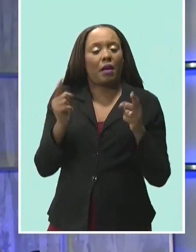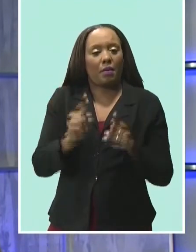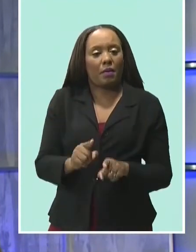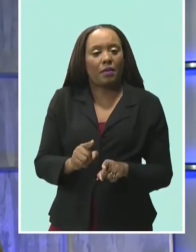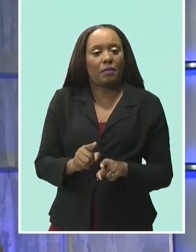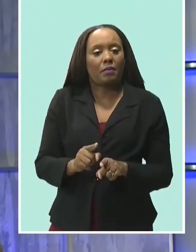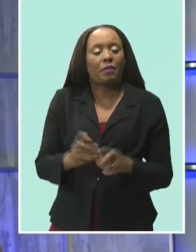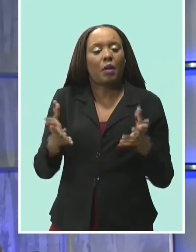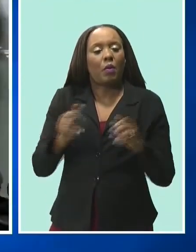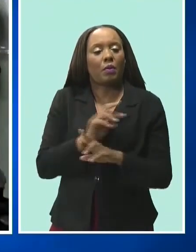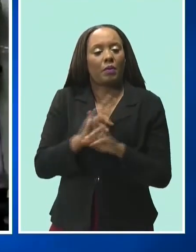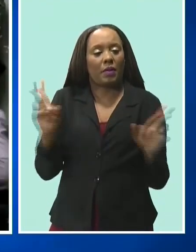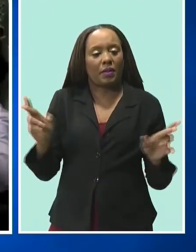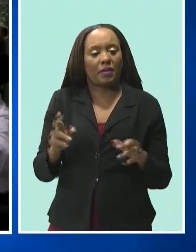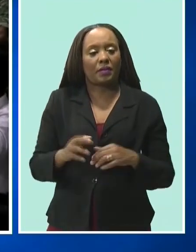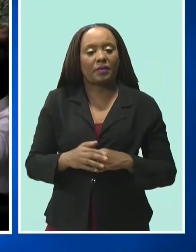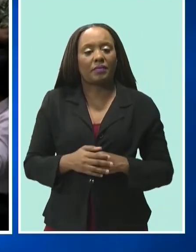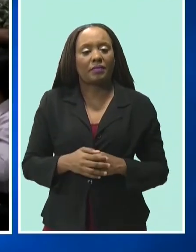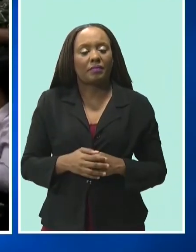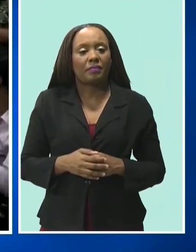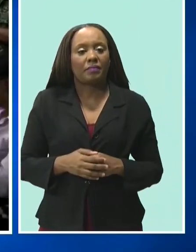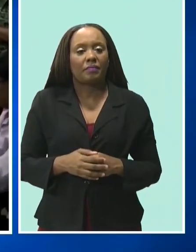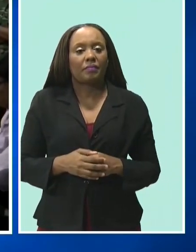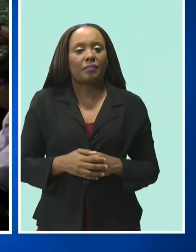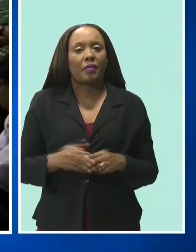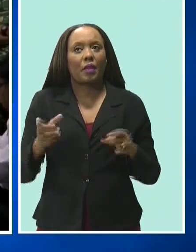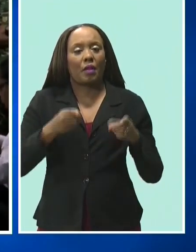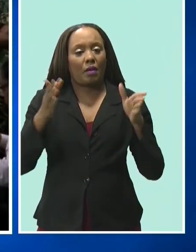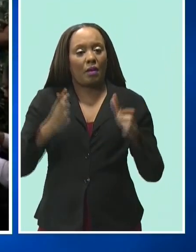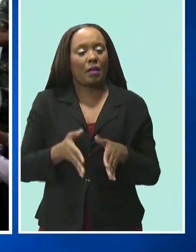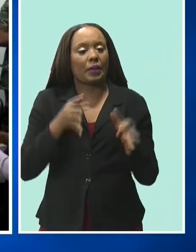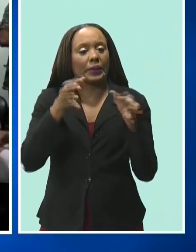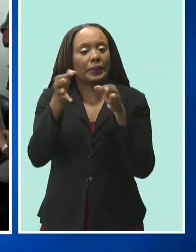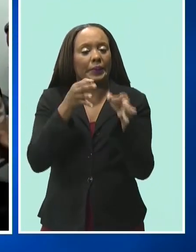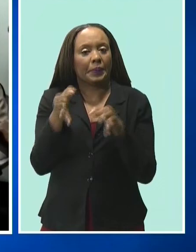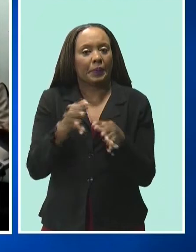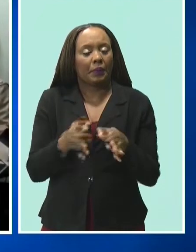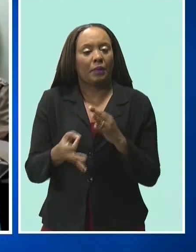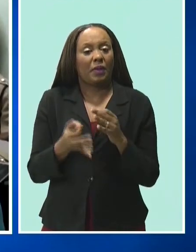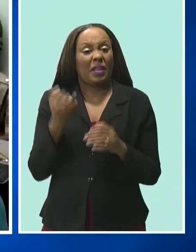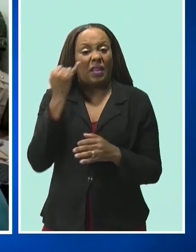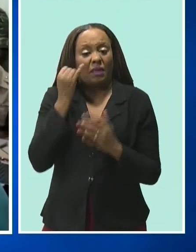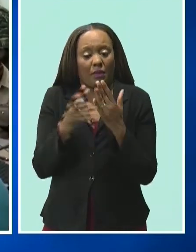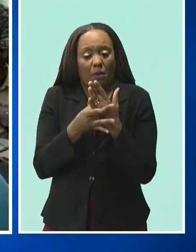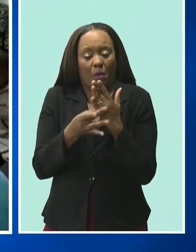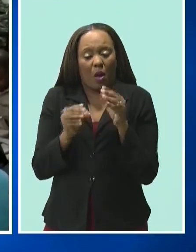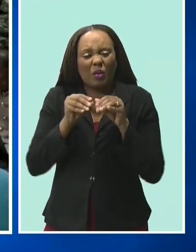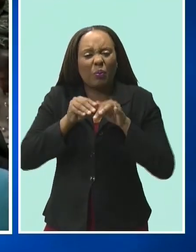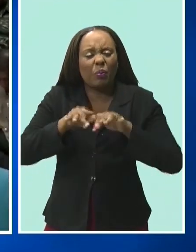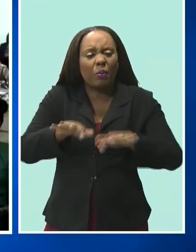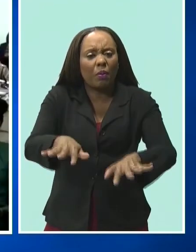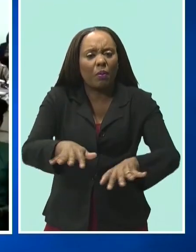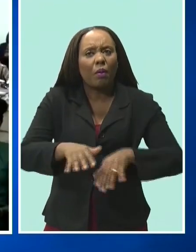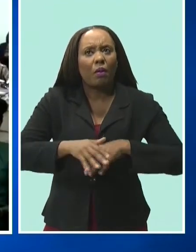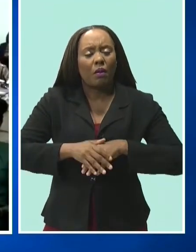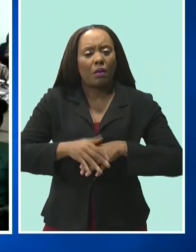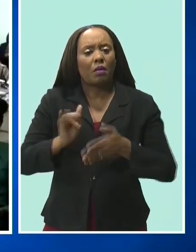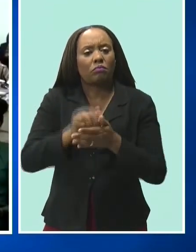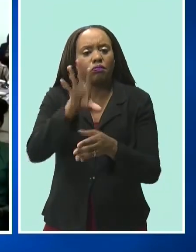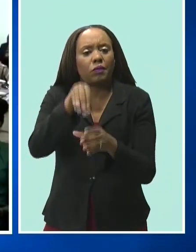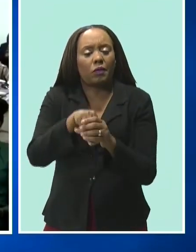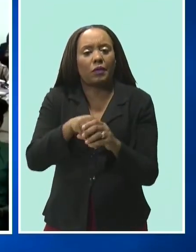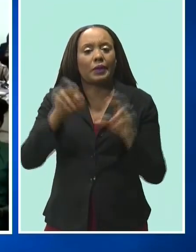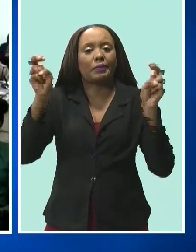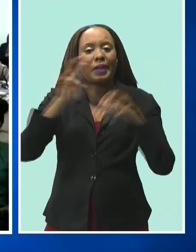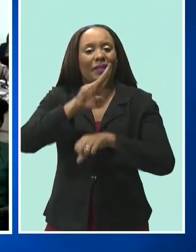reports. Director General Lieutenant Colonel Kester Craig explained that the oil spill tabletop exercise is part of the National